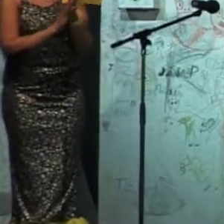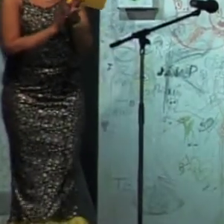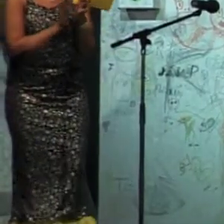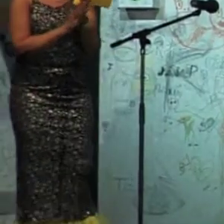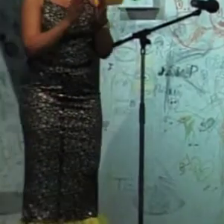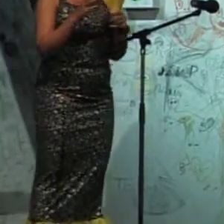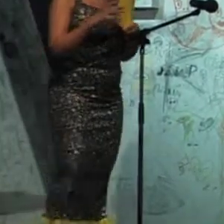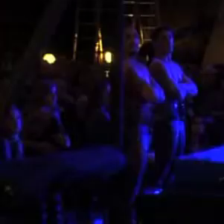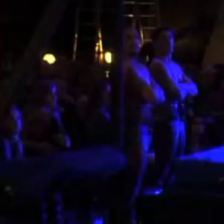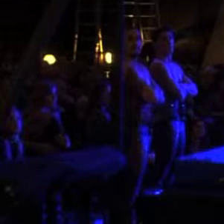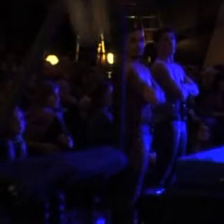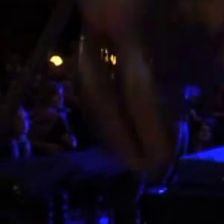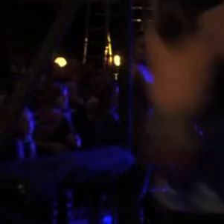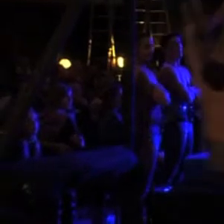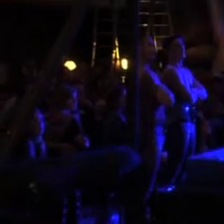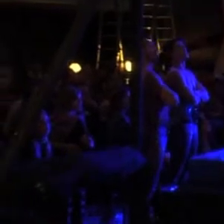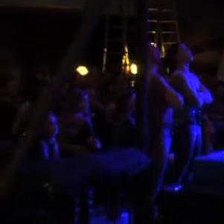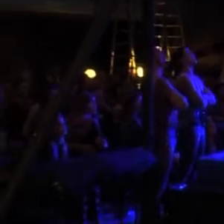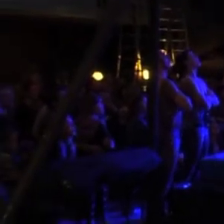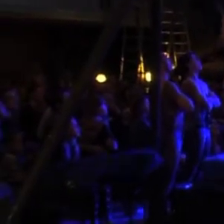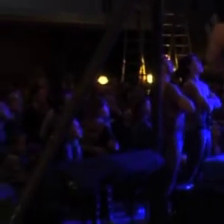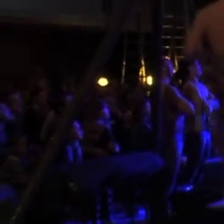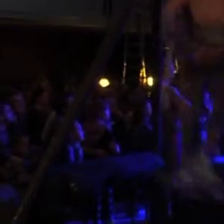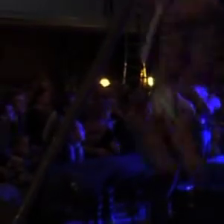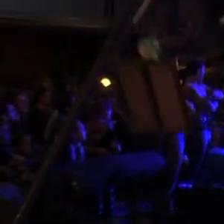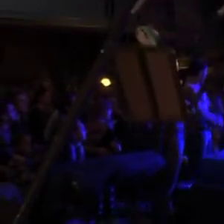Bravo. Grazie.